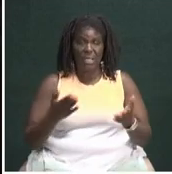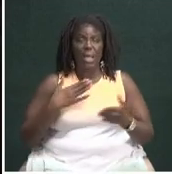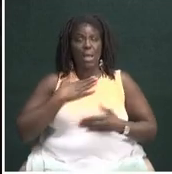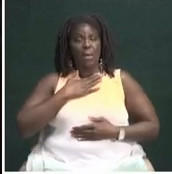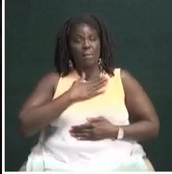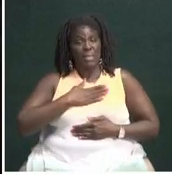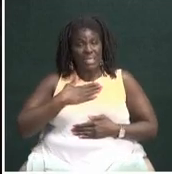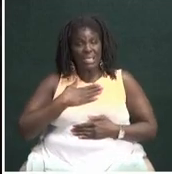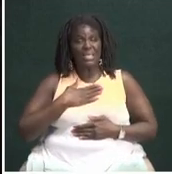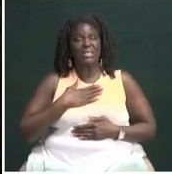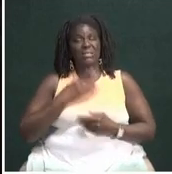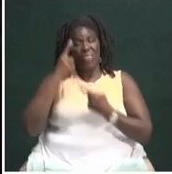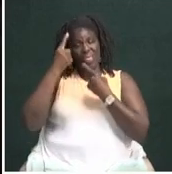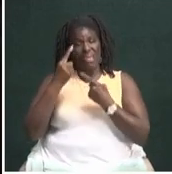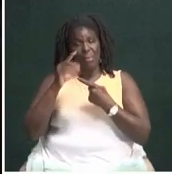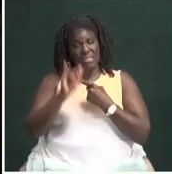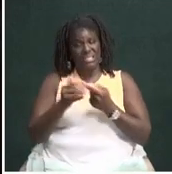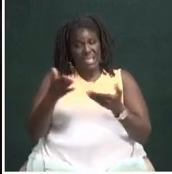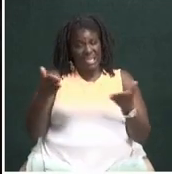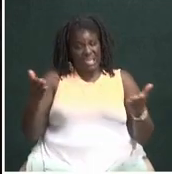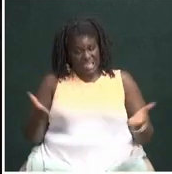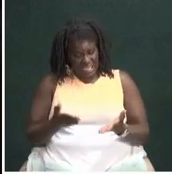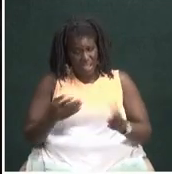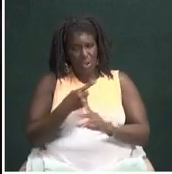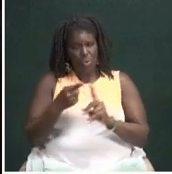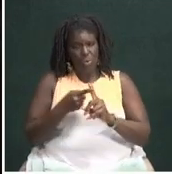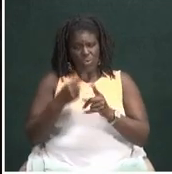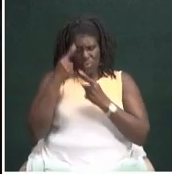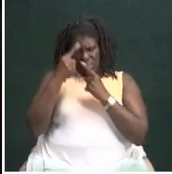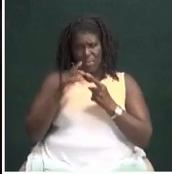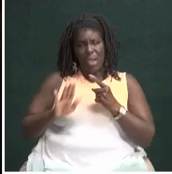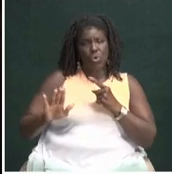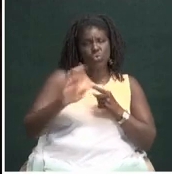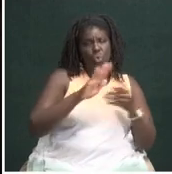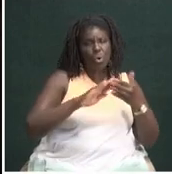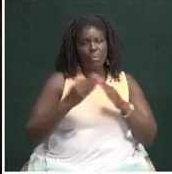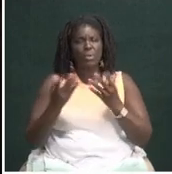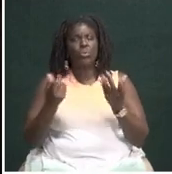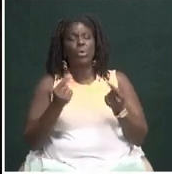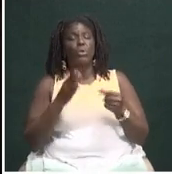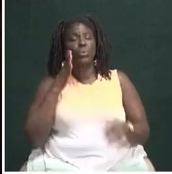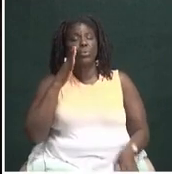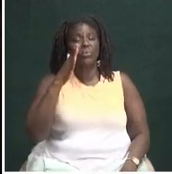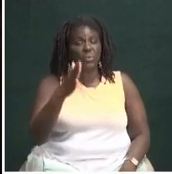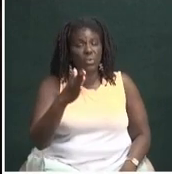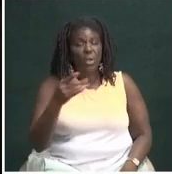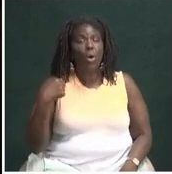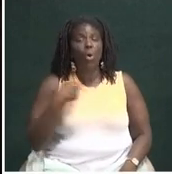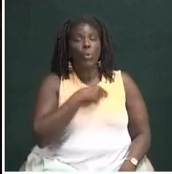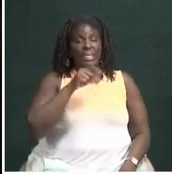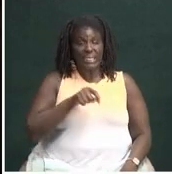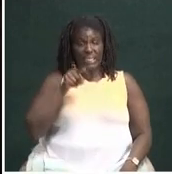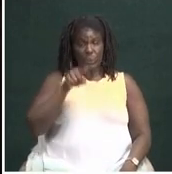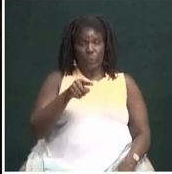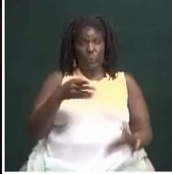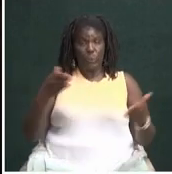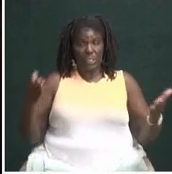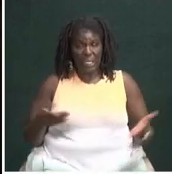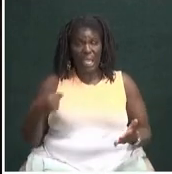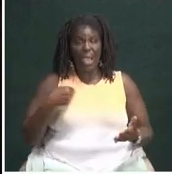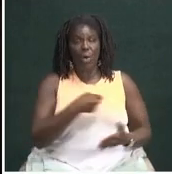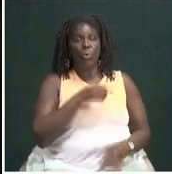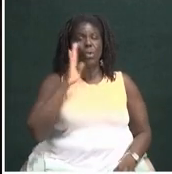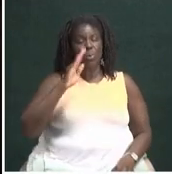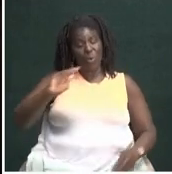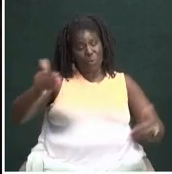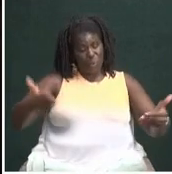give this area thought as you're trying to think about your community and what you're going to do in the future. We need you here, and we will welcome